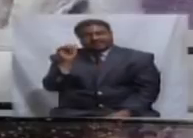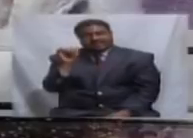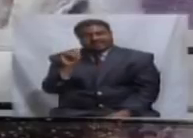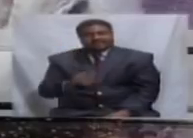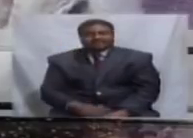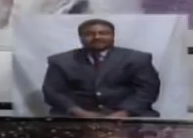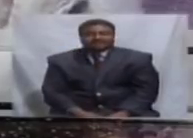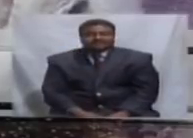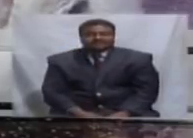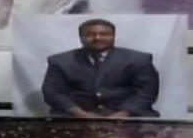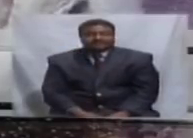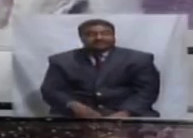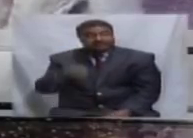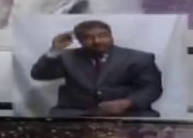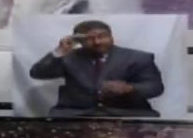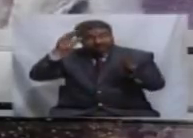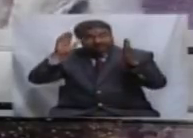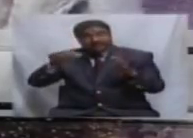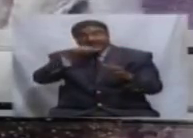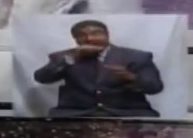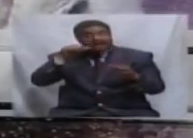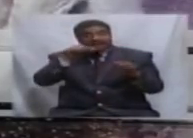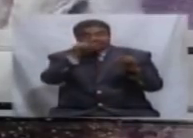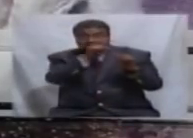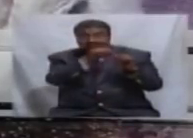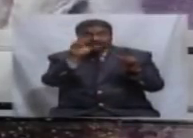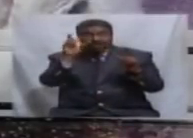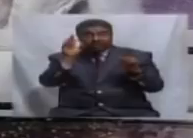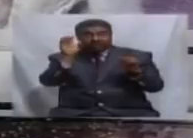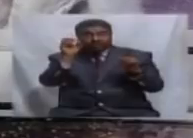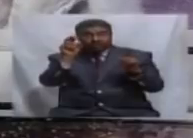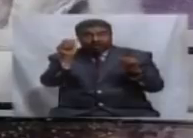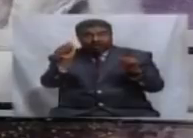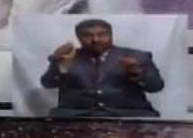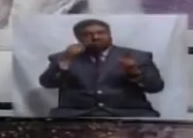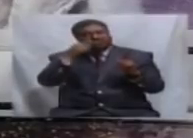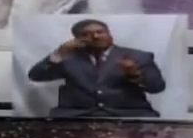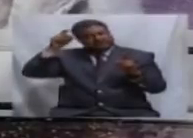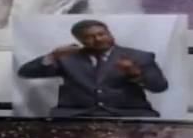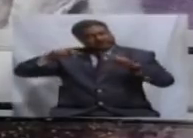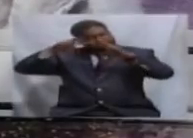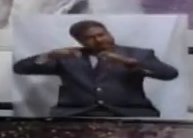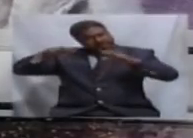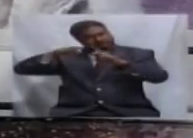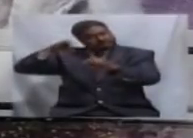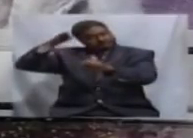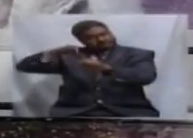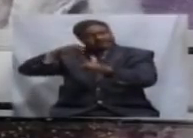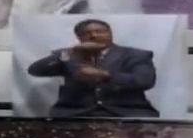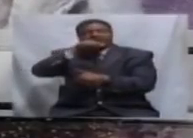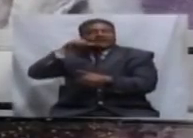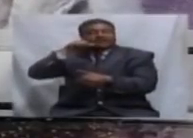Minister of Agriculture Dora Silia says there is need to invest in agricultural research because it is the